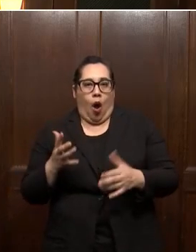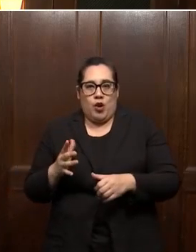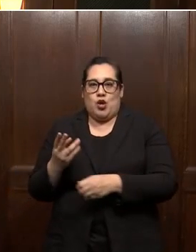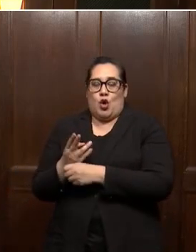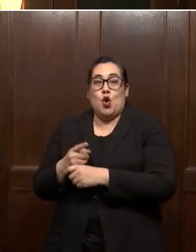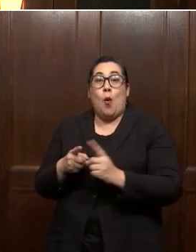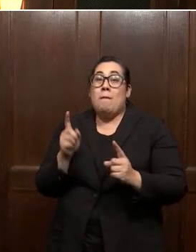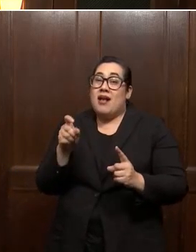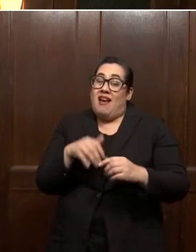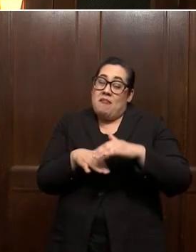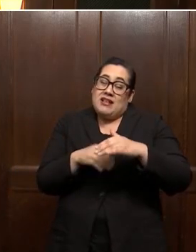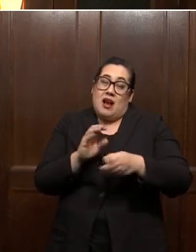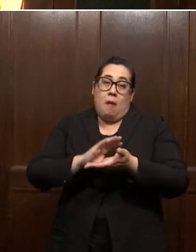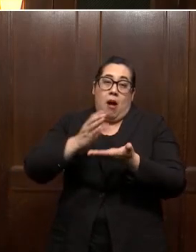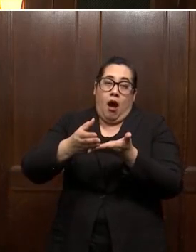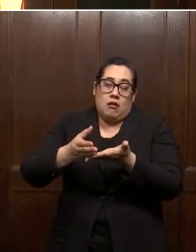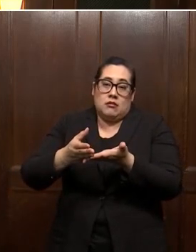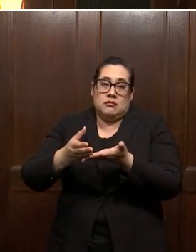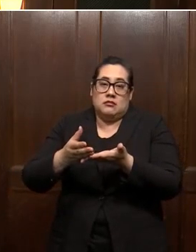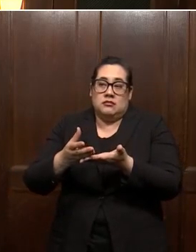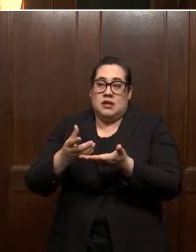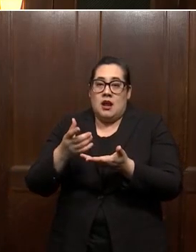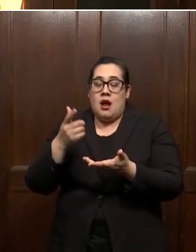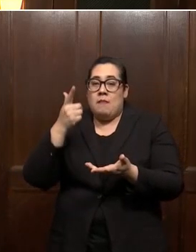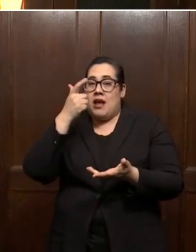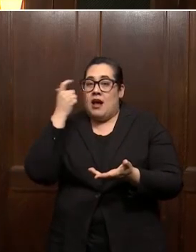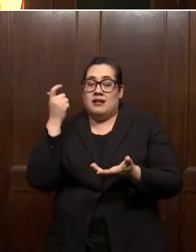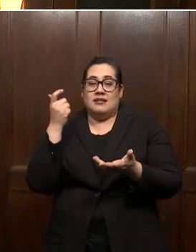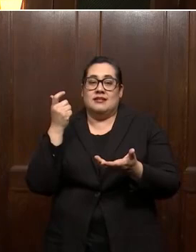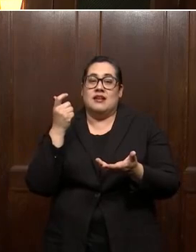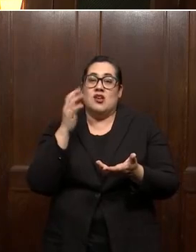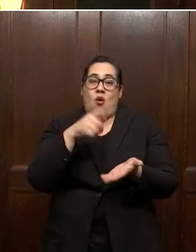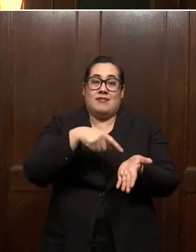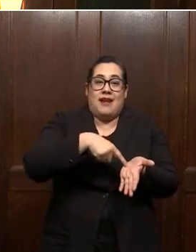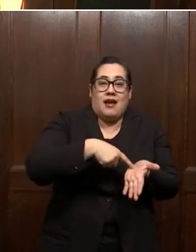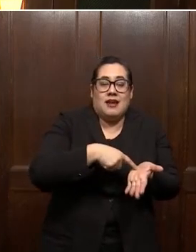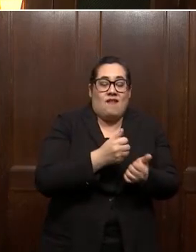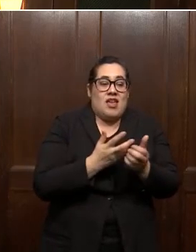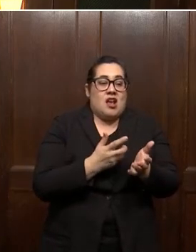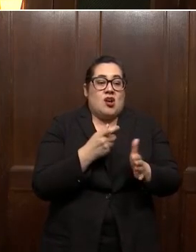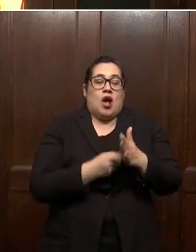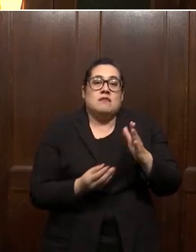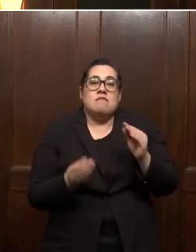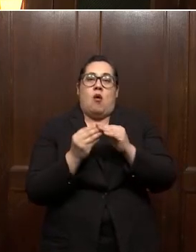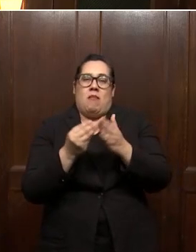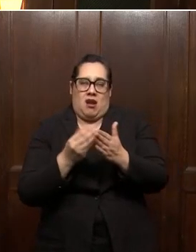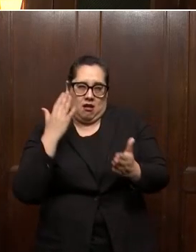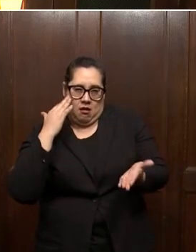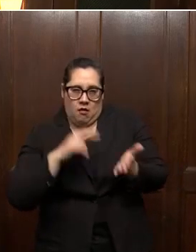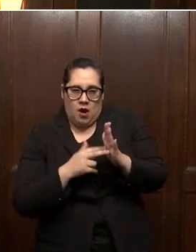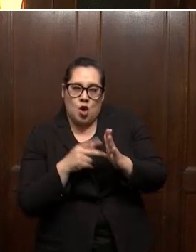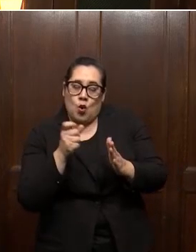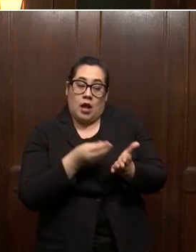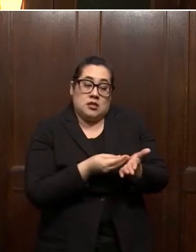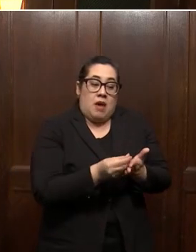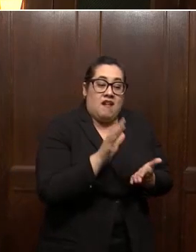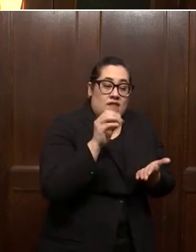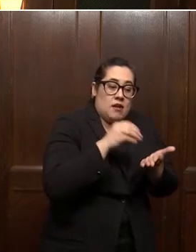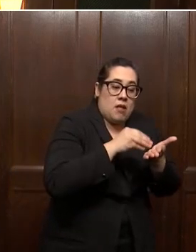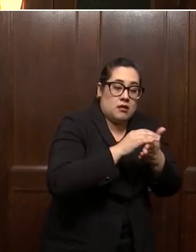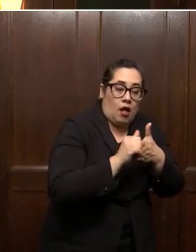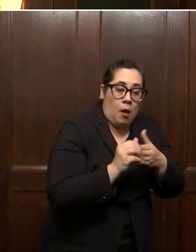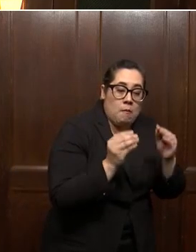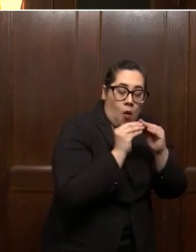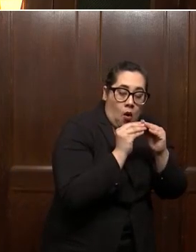to have a basic amount before suddenly your debt and everything that you have cost you even more. You know, in other words, you could spend $50 million